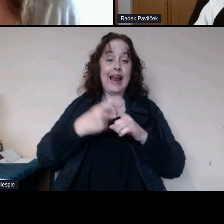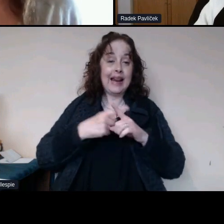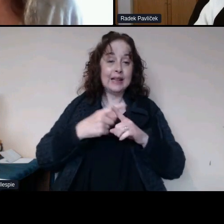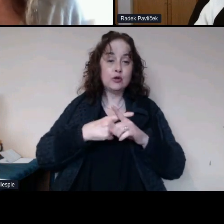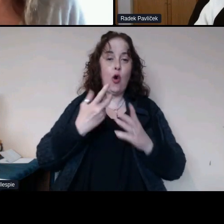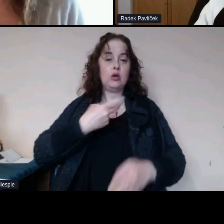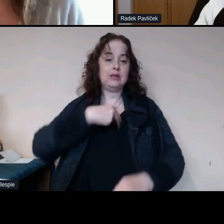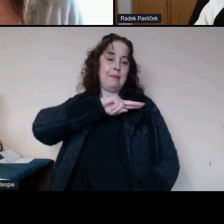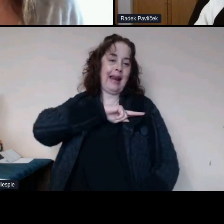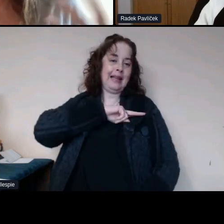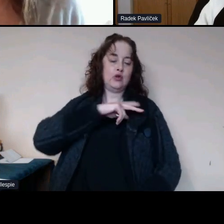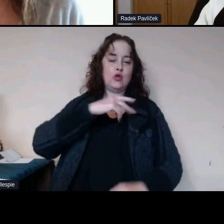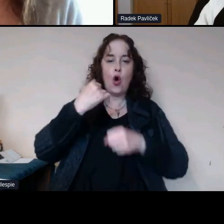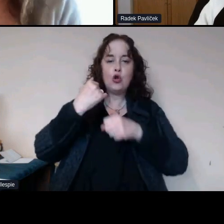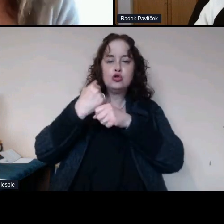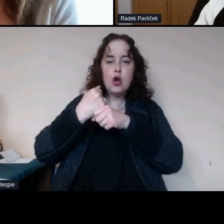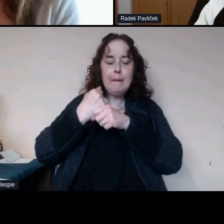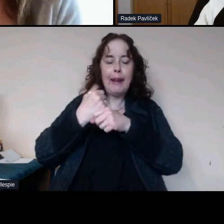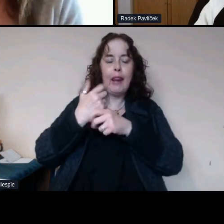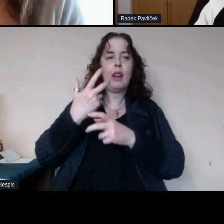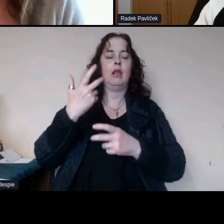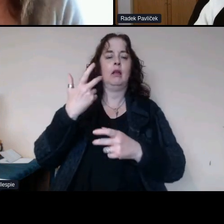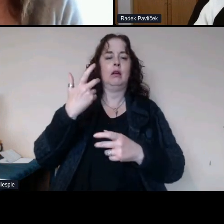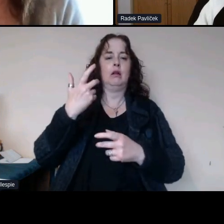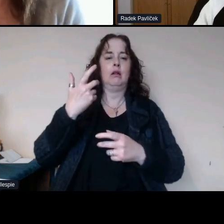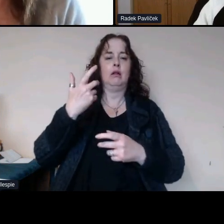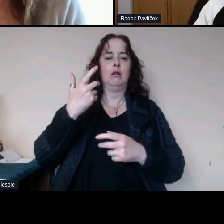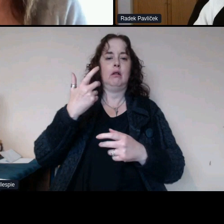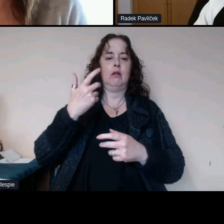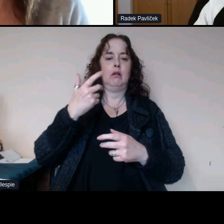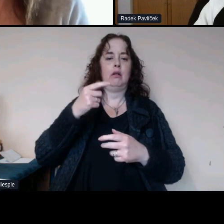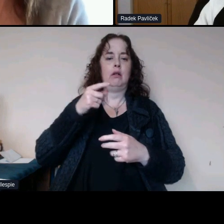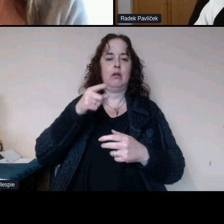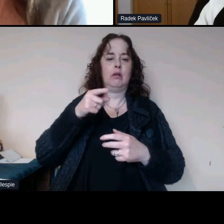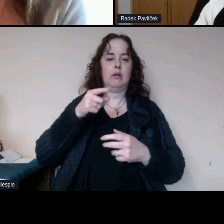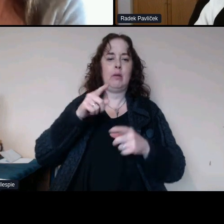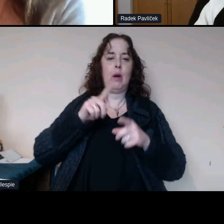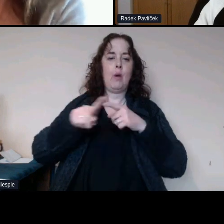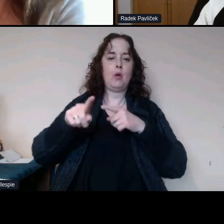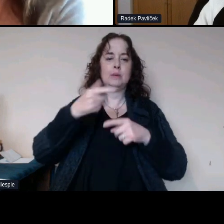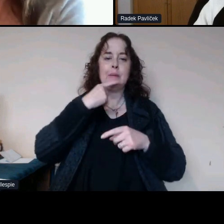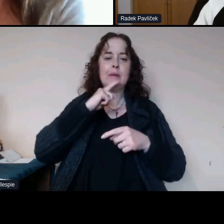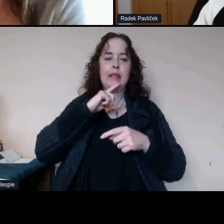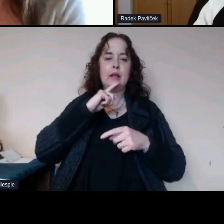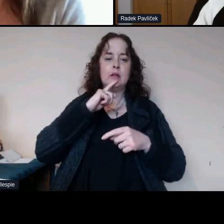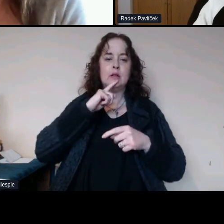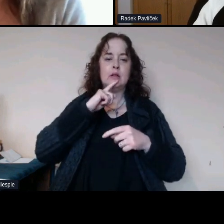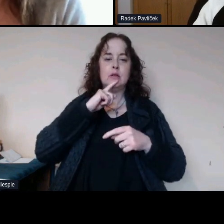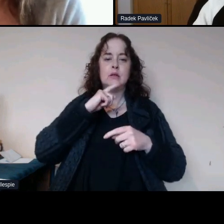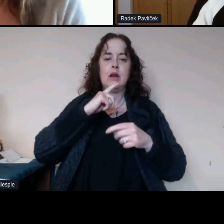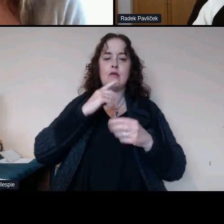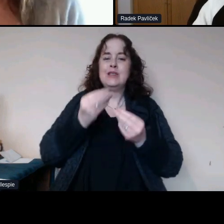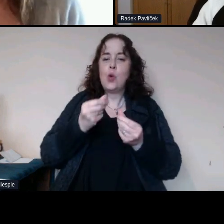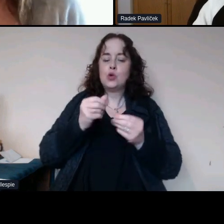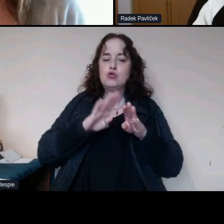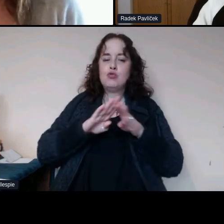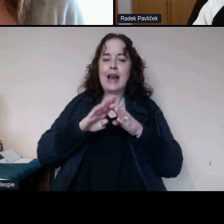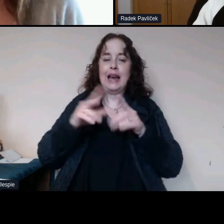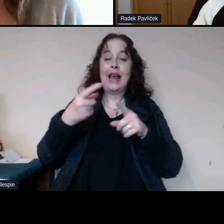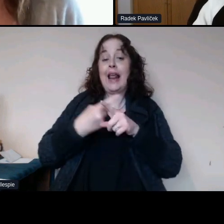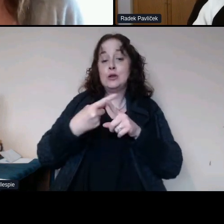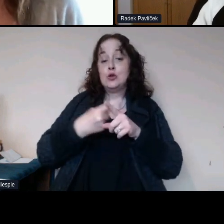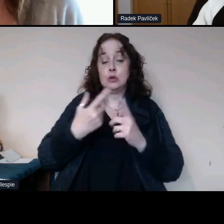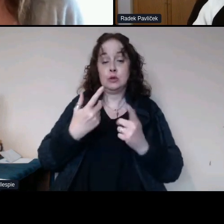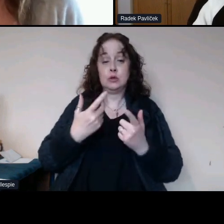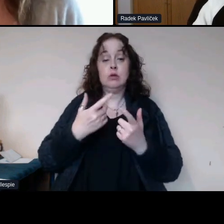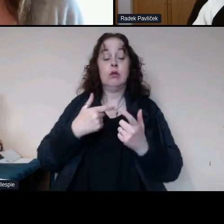Spanish or German, but really in the big languages and most of it in English, most of the free sources and training. So we do a lot